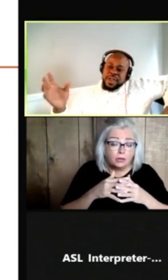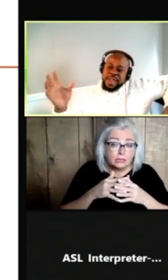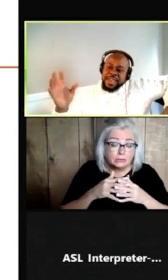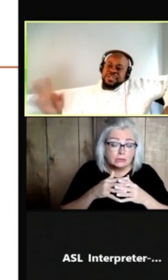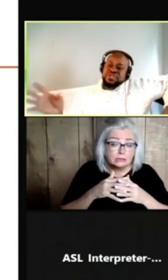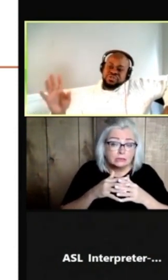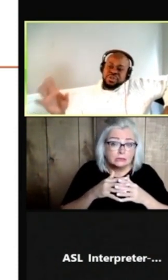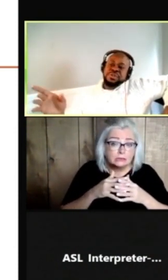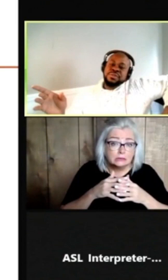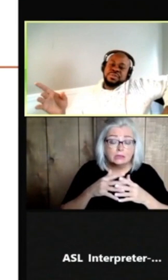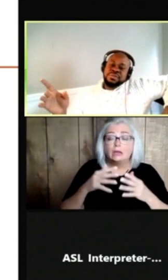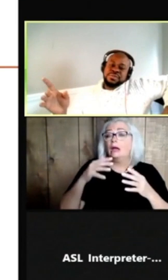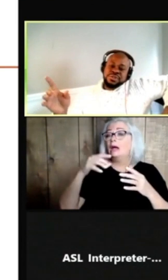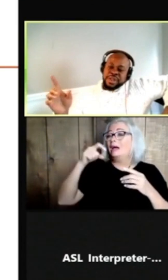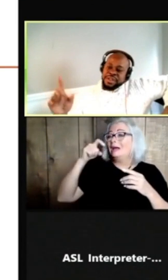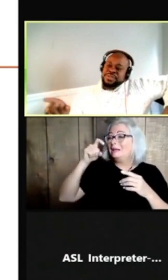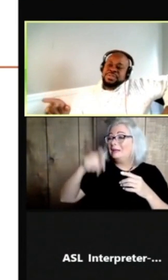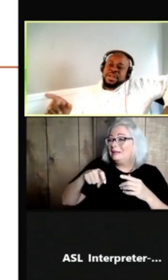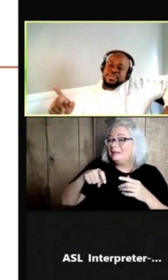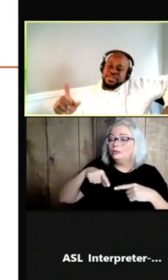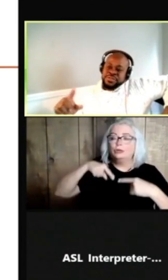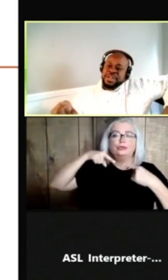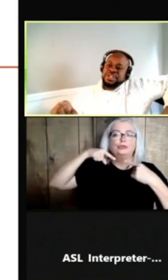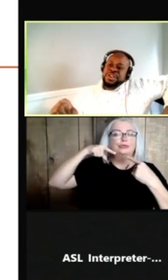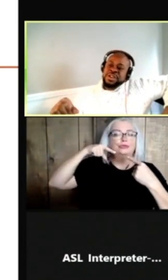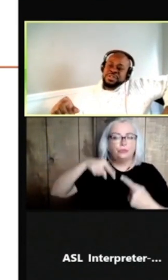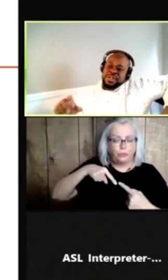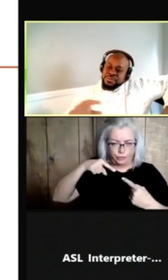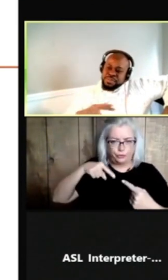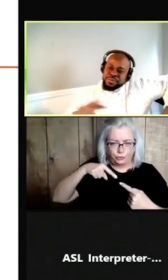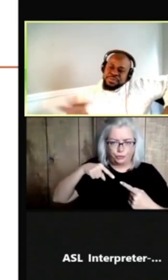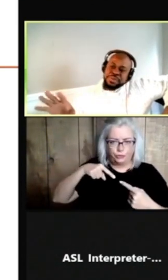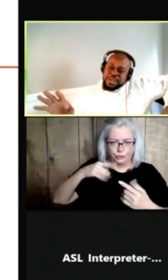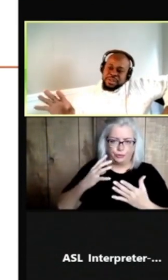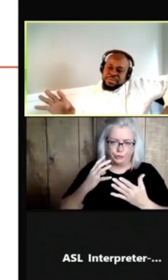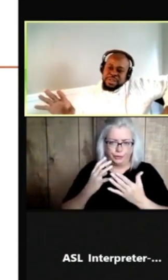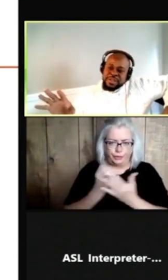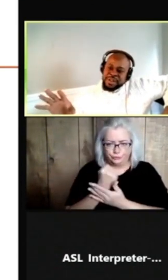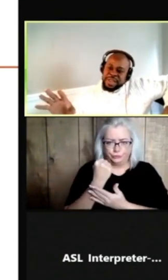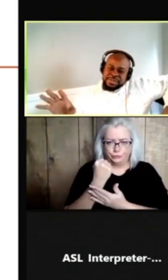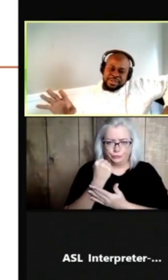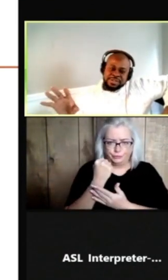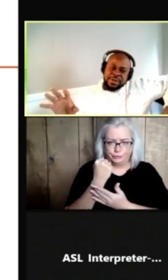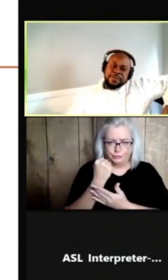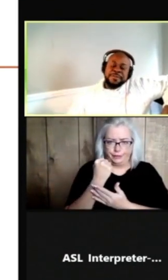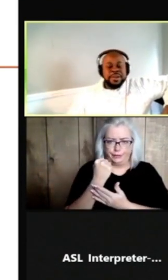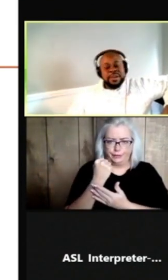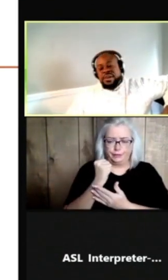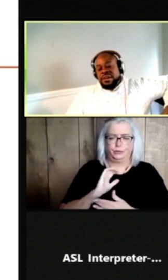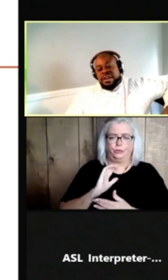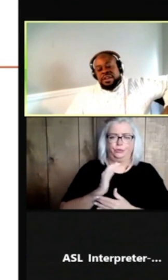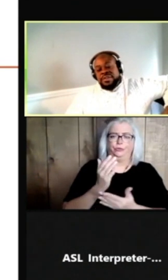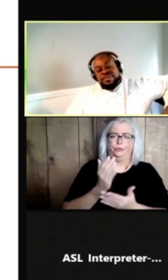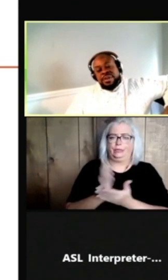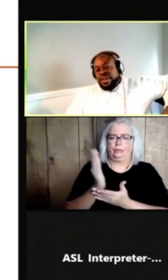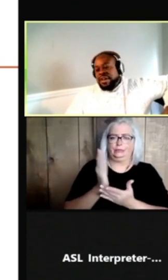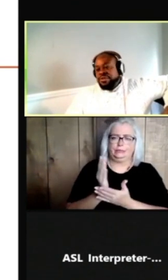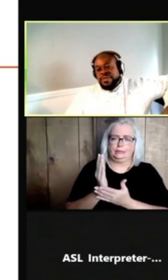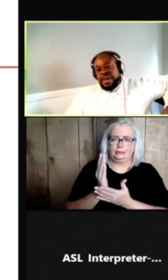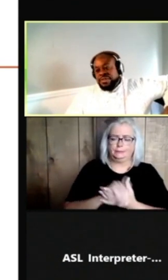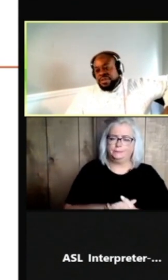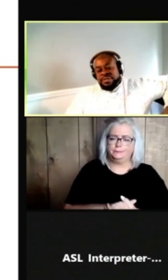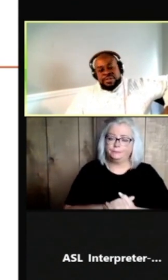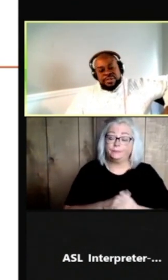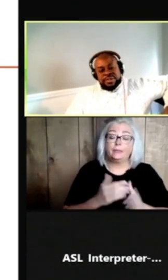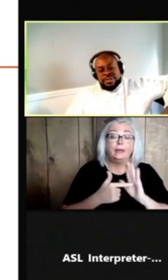provisions, have to struggle to exercise this franchise that's supposed to be equally given access to all. And there are some